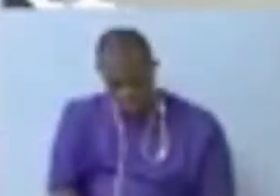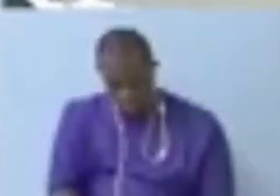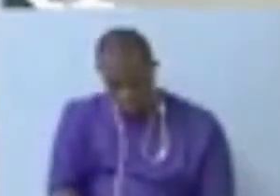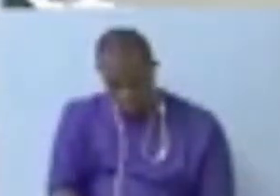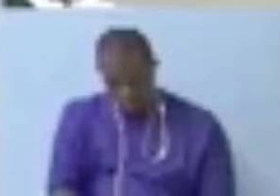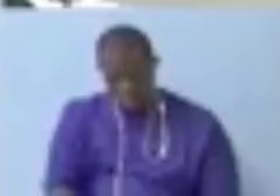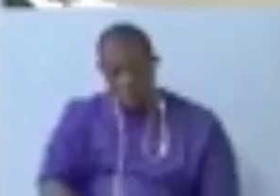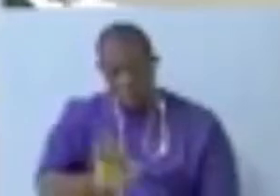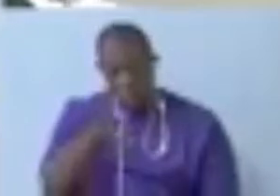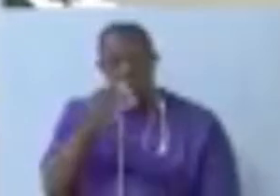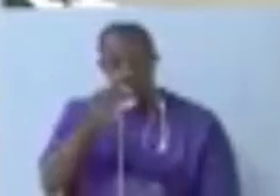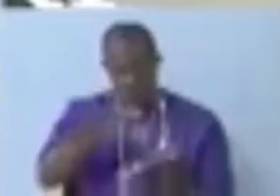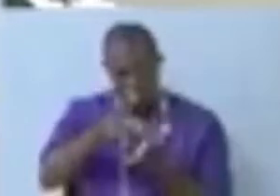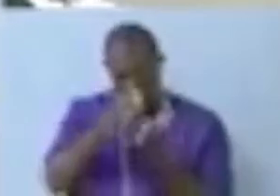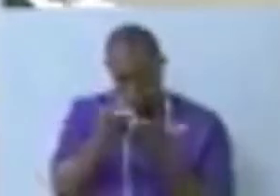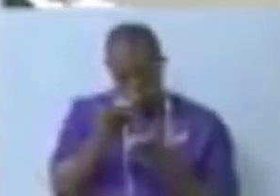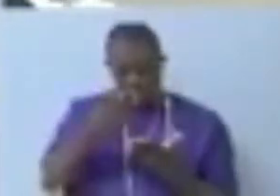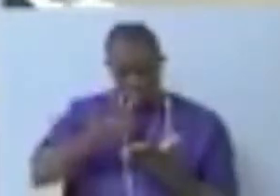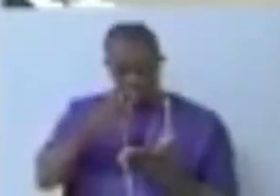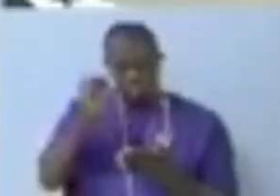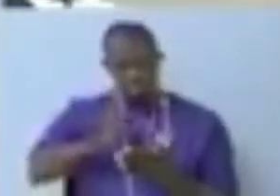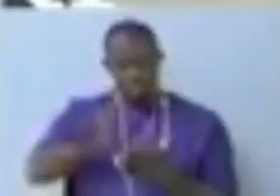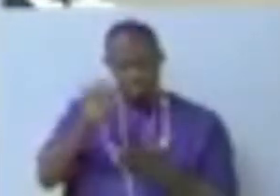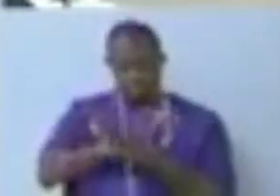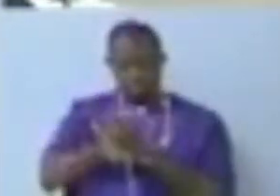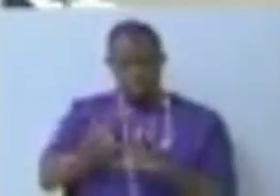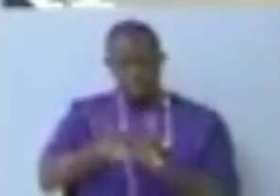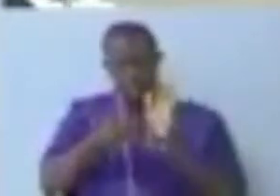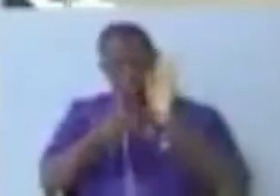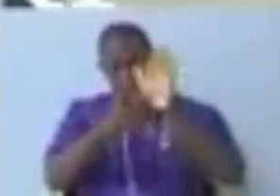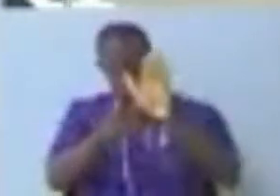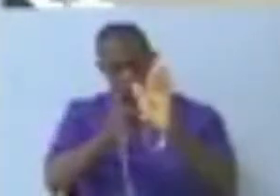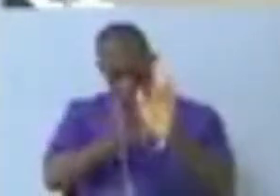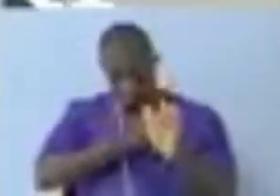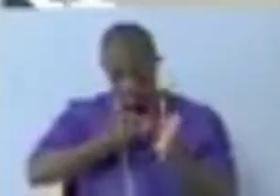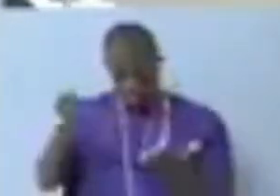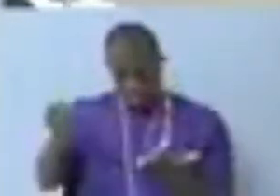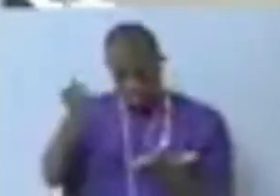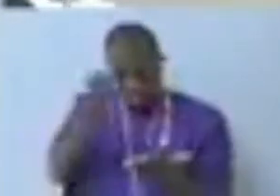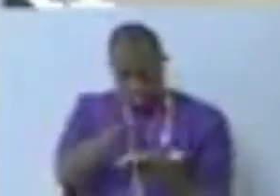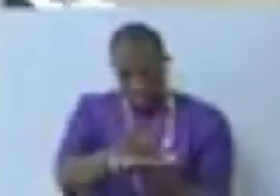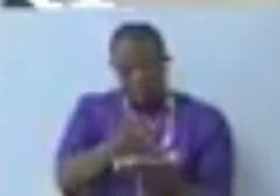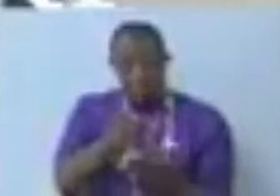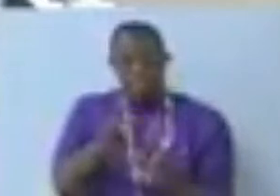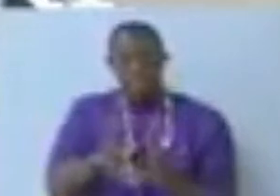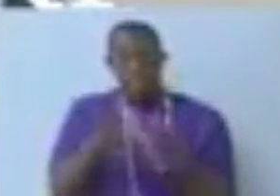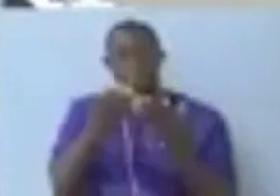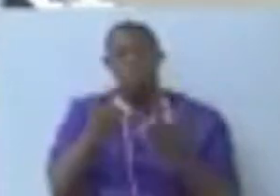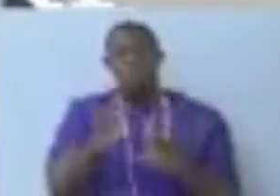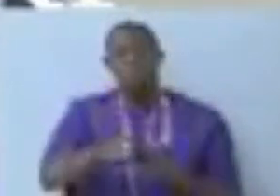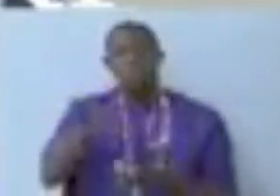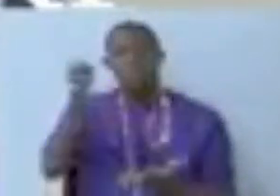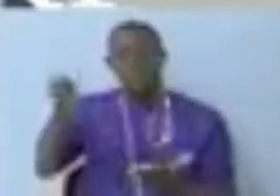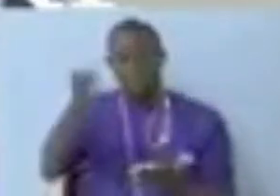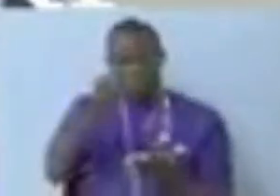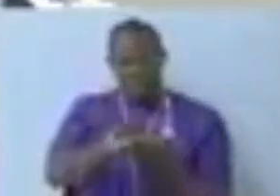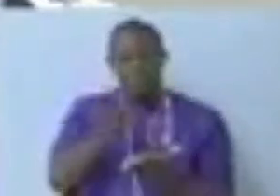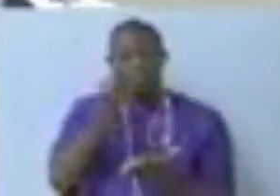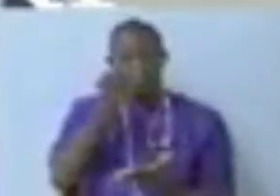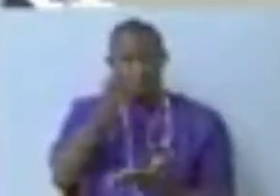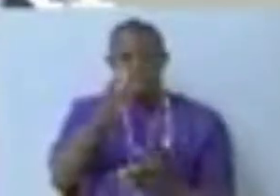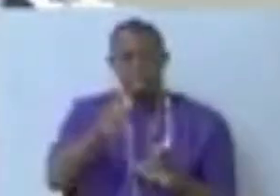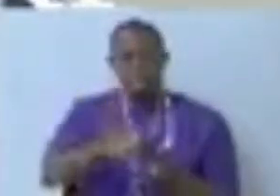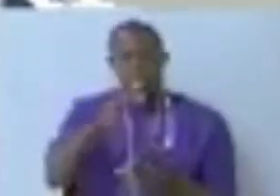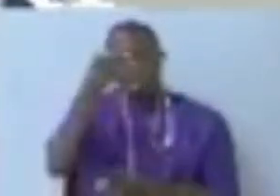That is the passport I was using at the time. Thank you very much. The stamp says on the 8th of October